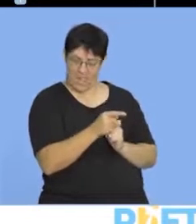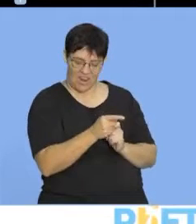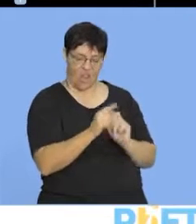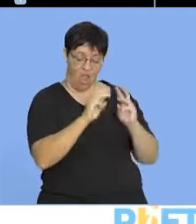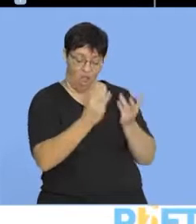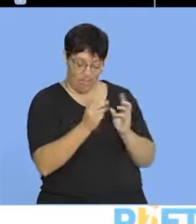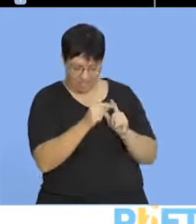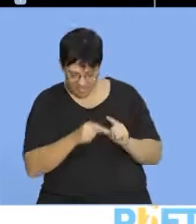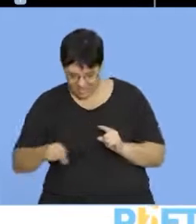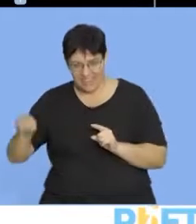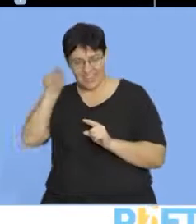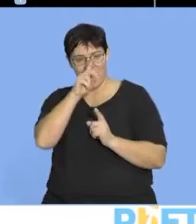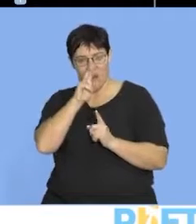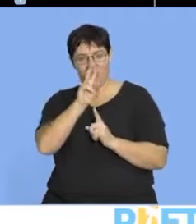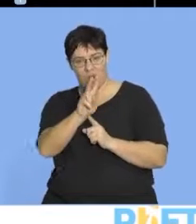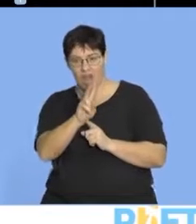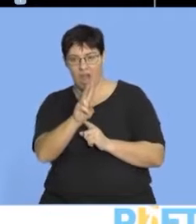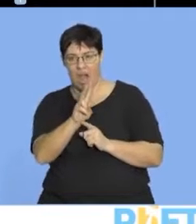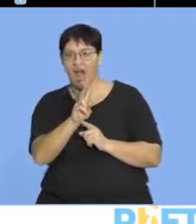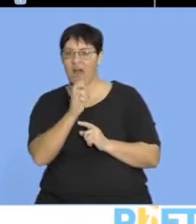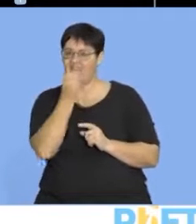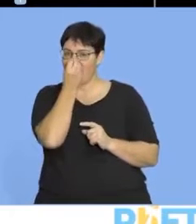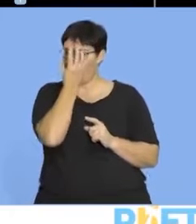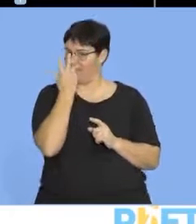The path looks like a nice, pretty flower